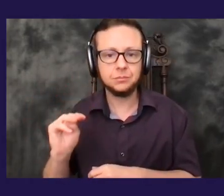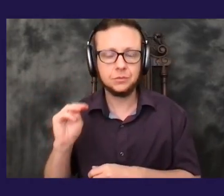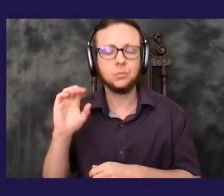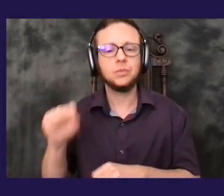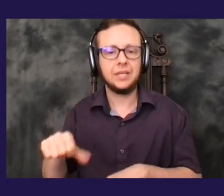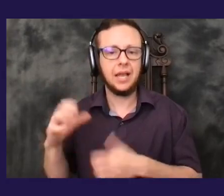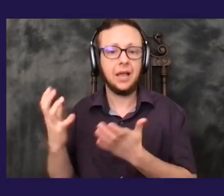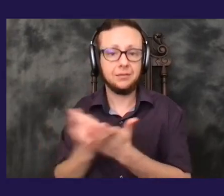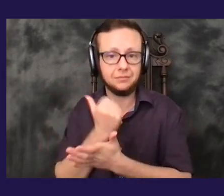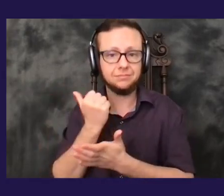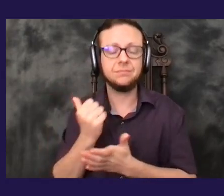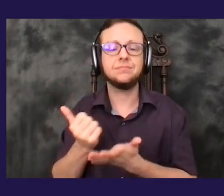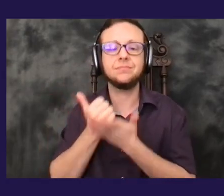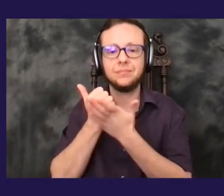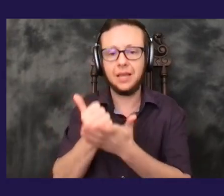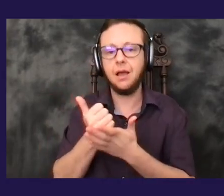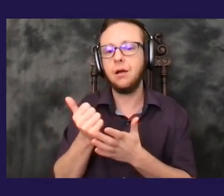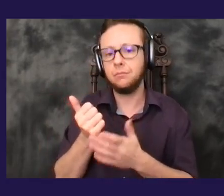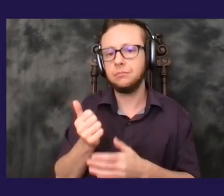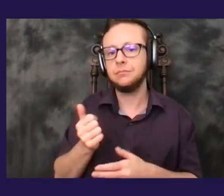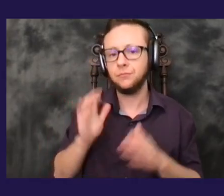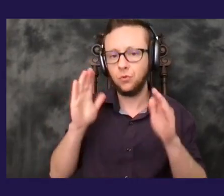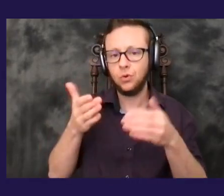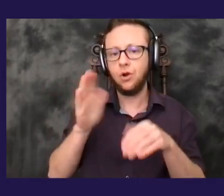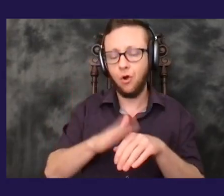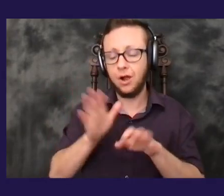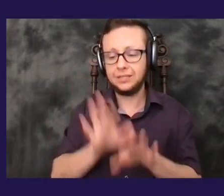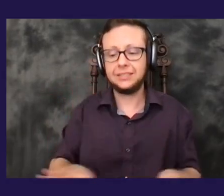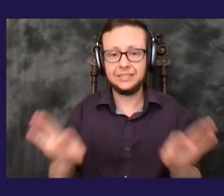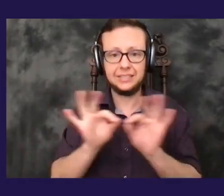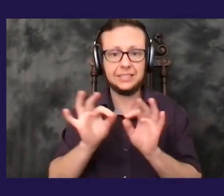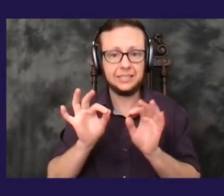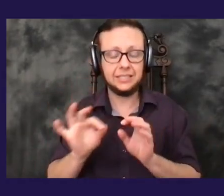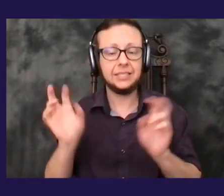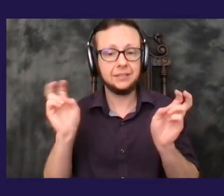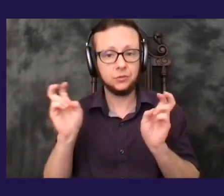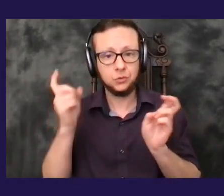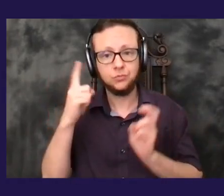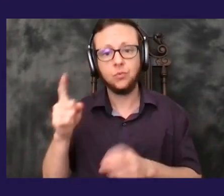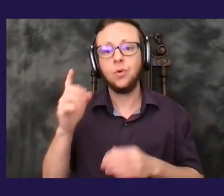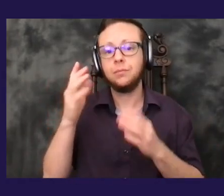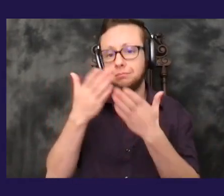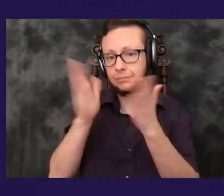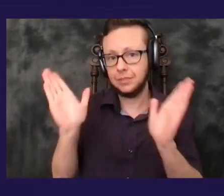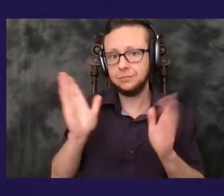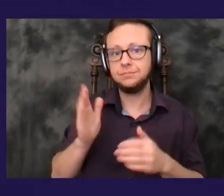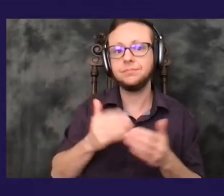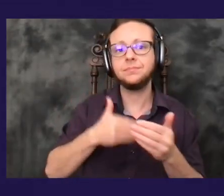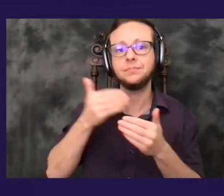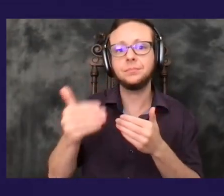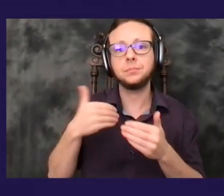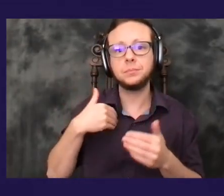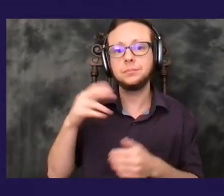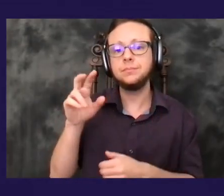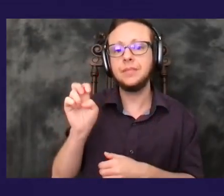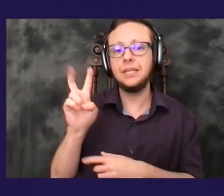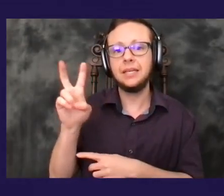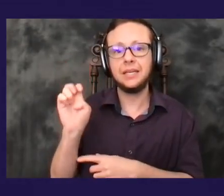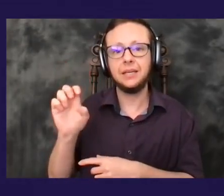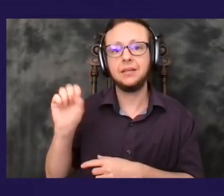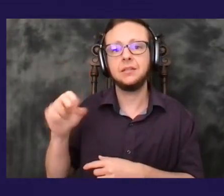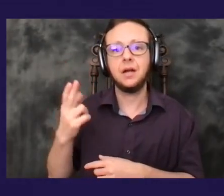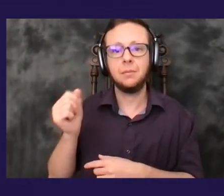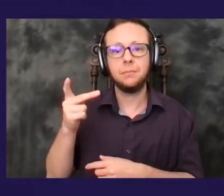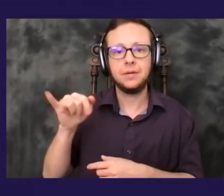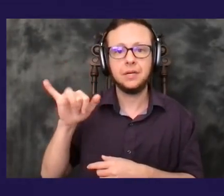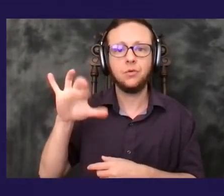important to the public. Next, we have Eve Shapiro, Senior Director of Programs and